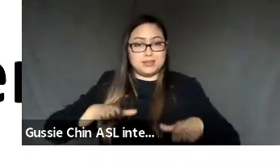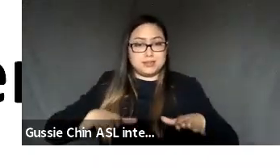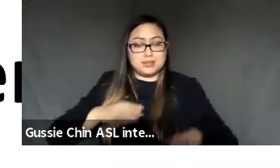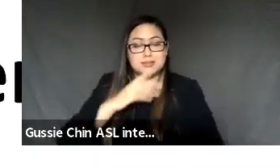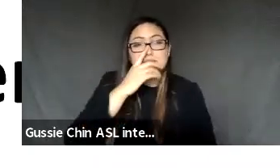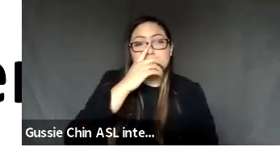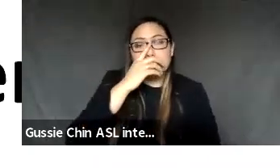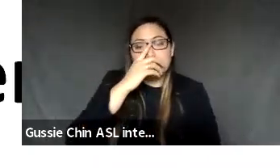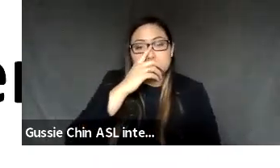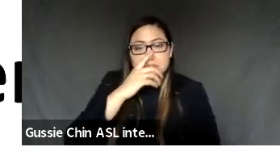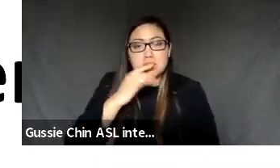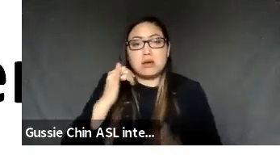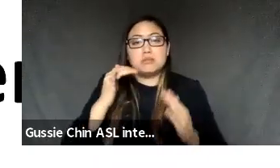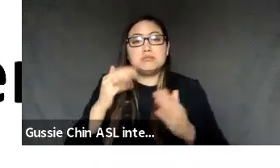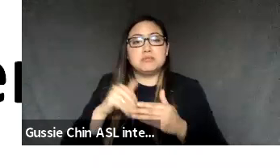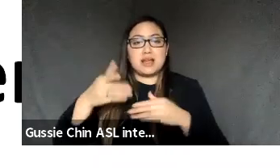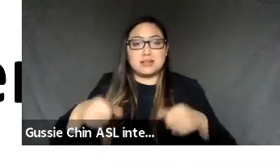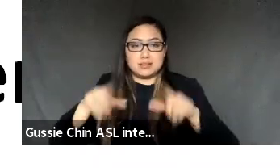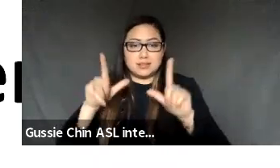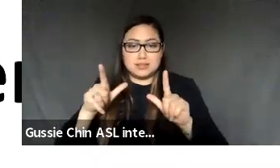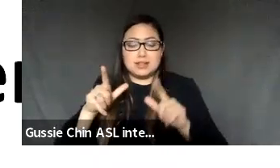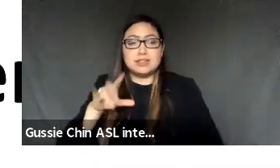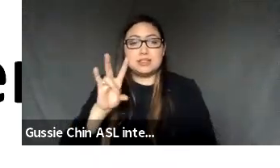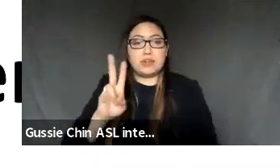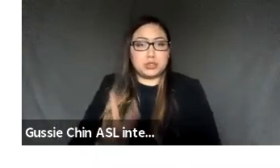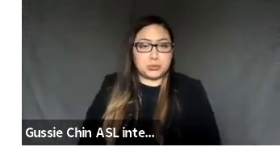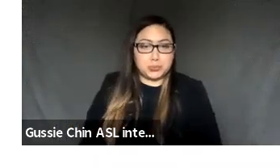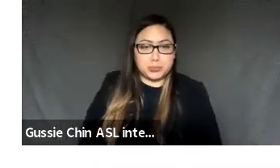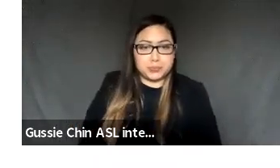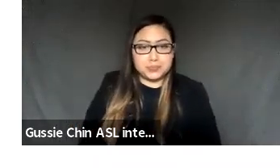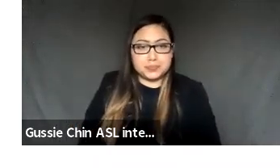Okay, so let's move on to the next slide, slide number 72.